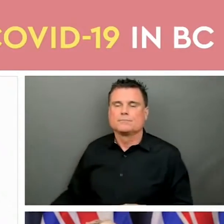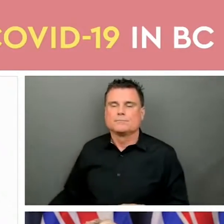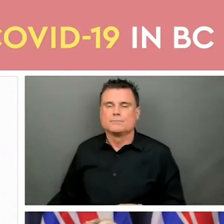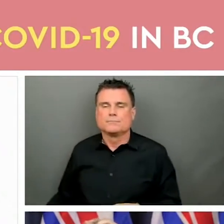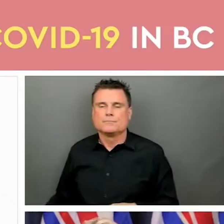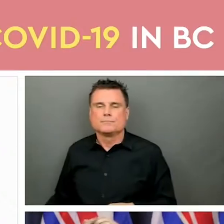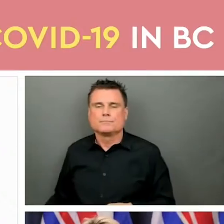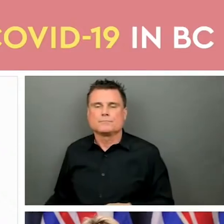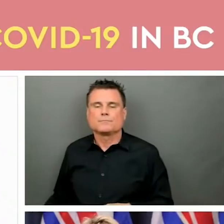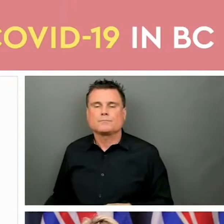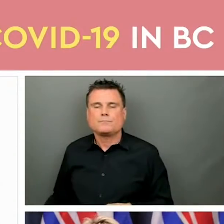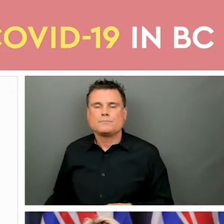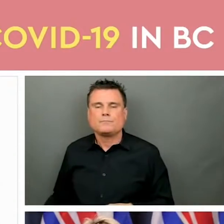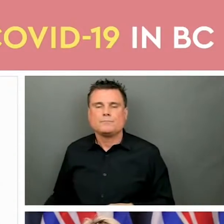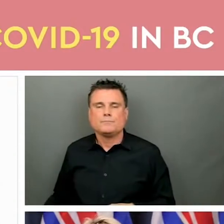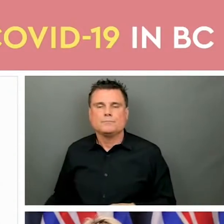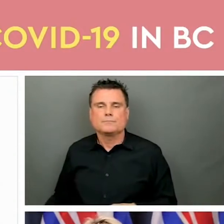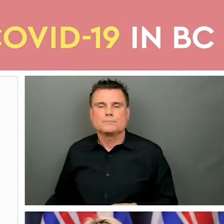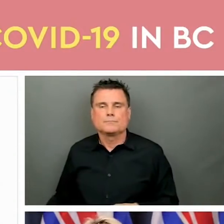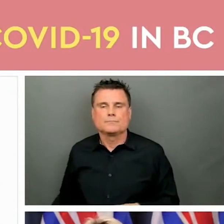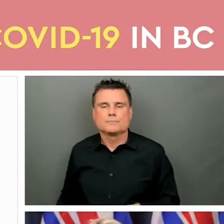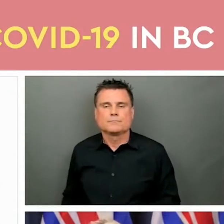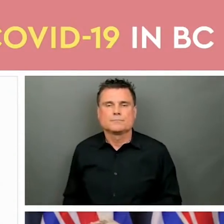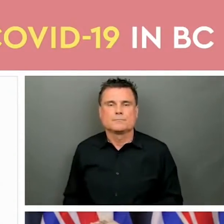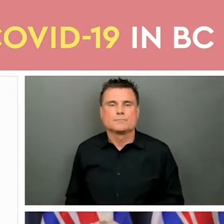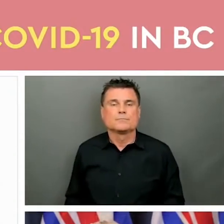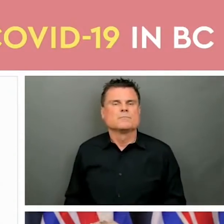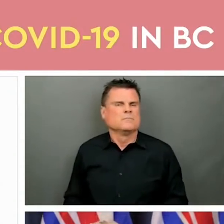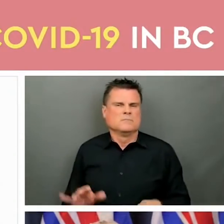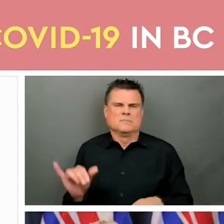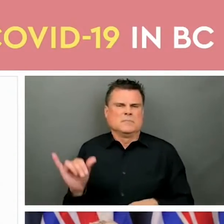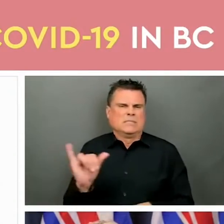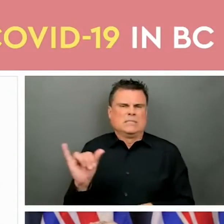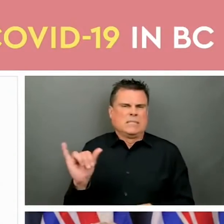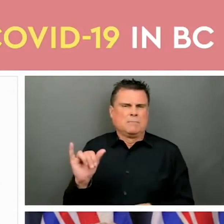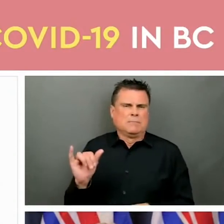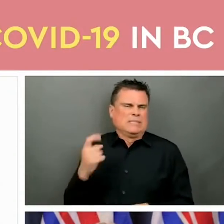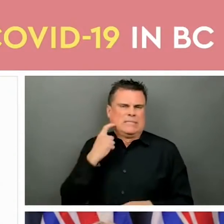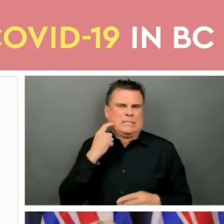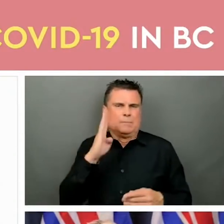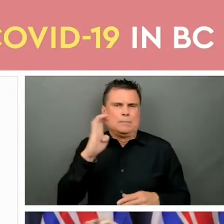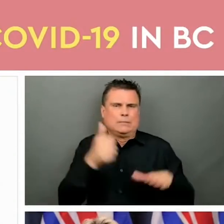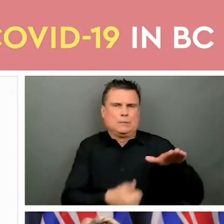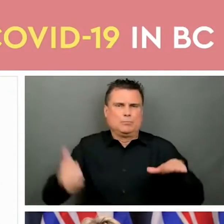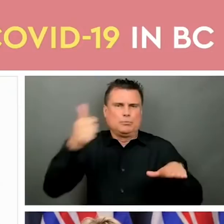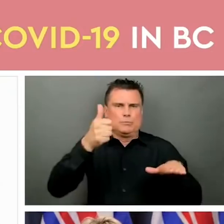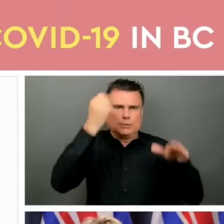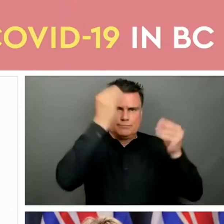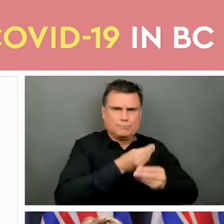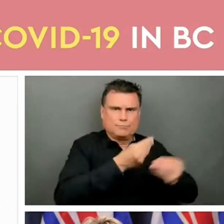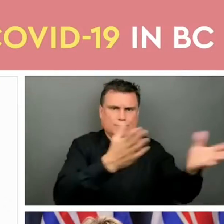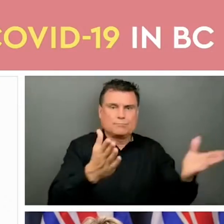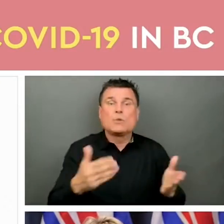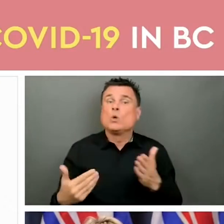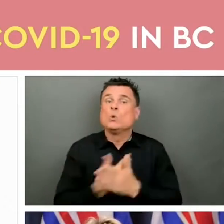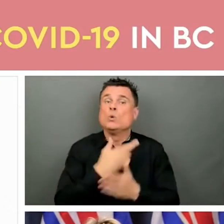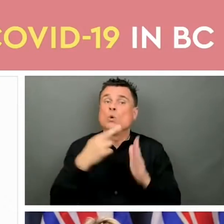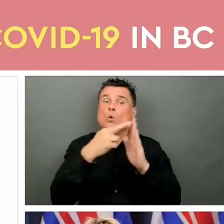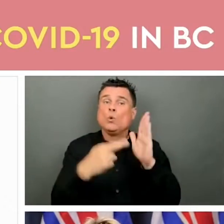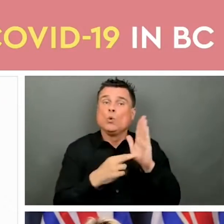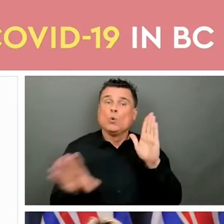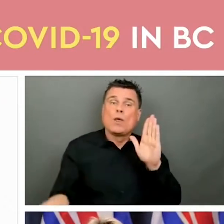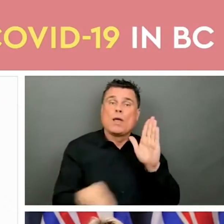the 5-week periods to the end of the May long weekend. It is critical that we focus our efforts